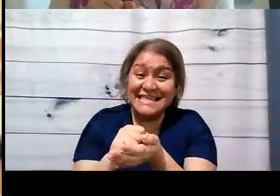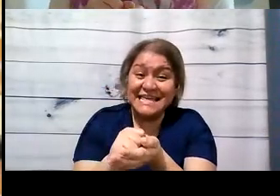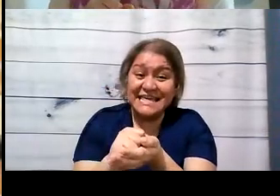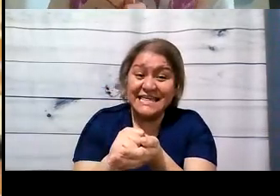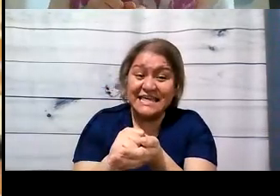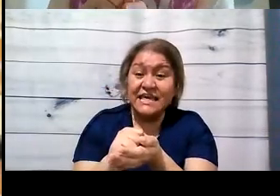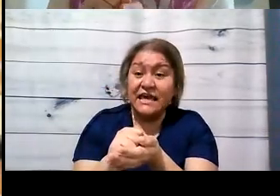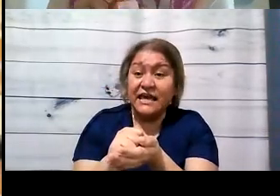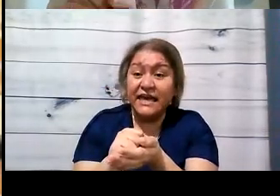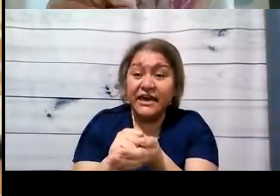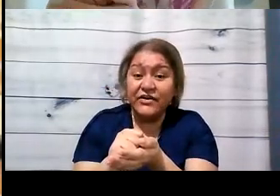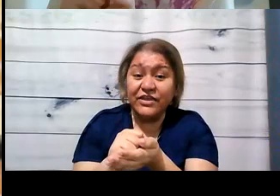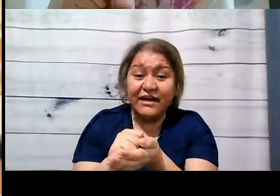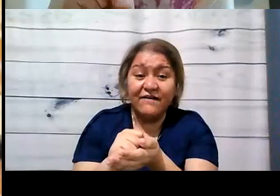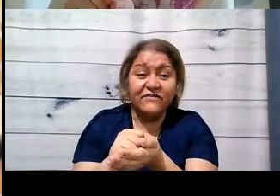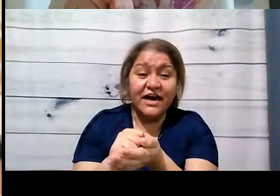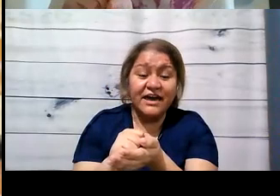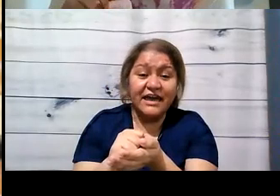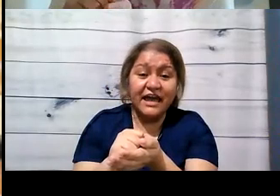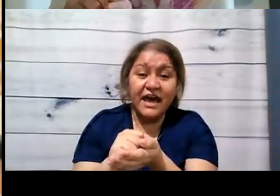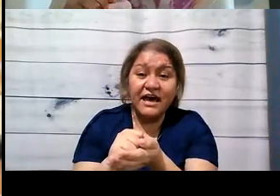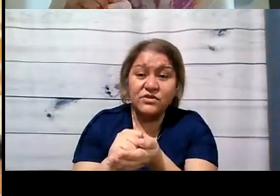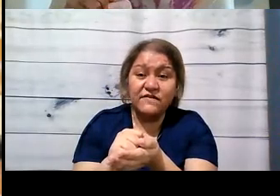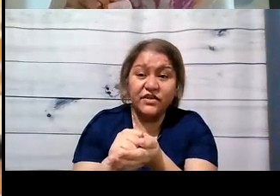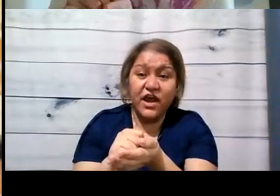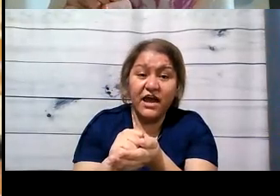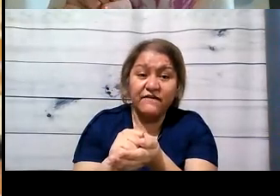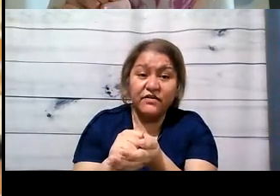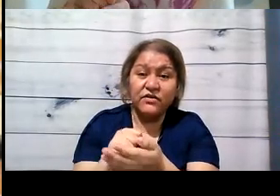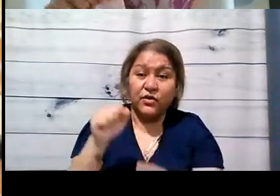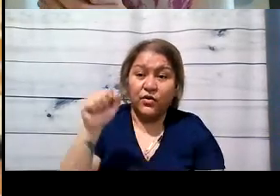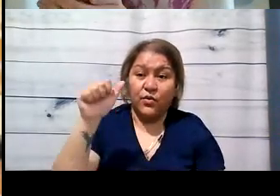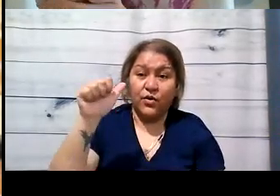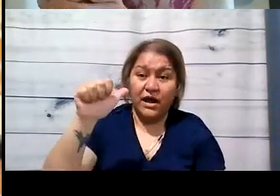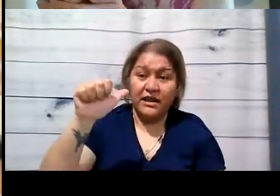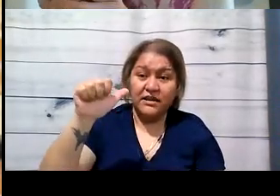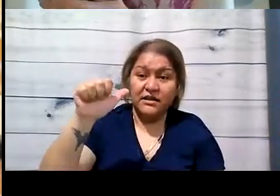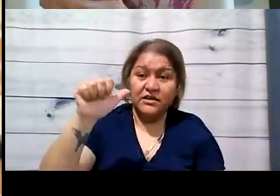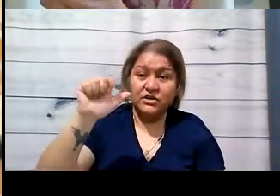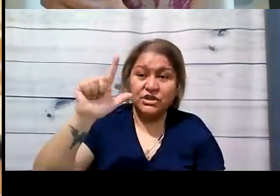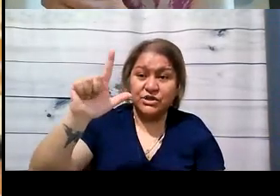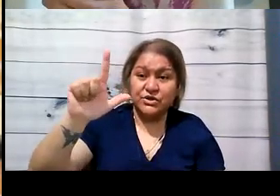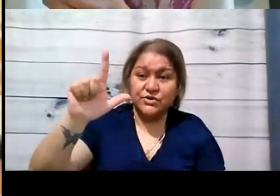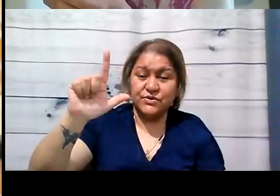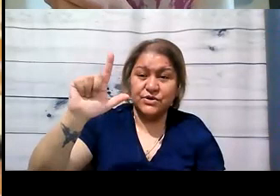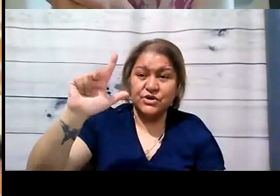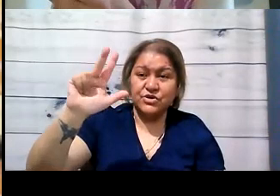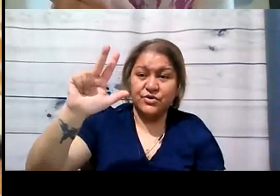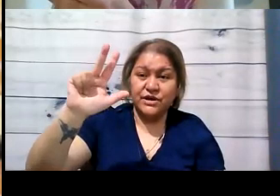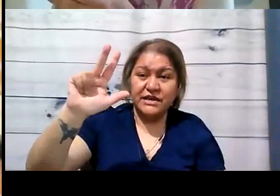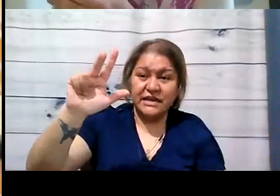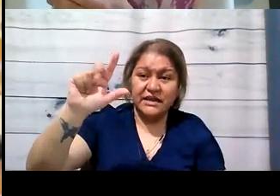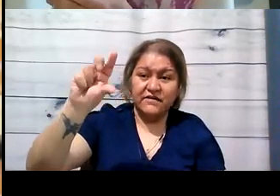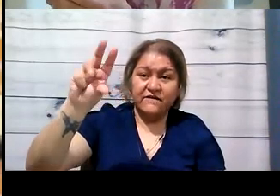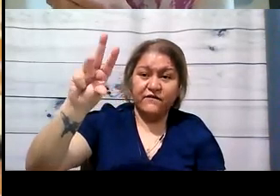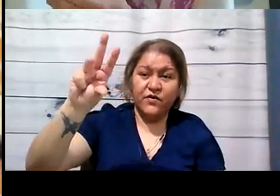nobody sees. Here they come flying out of their hive. One, two,